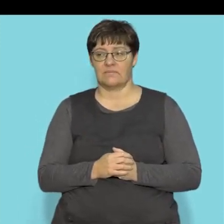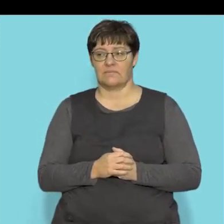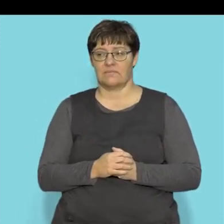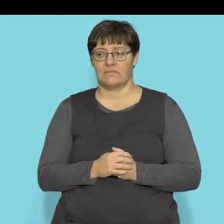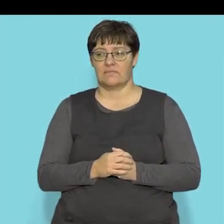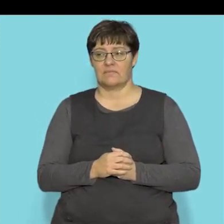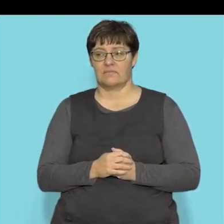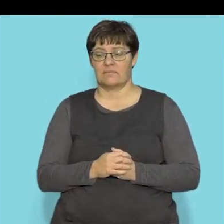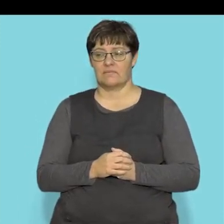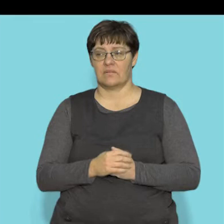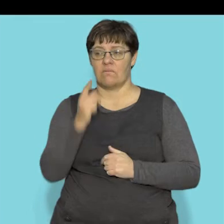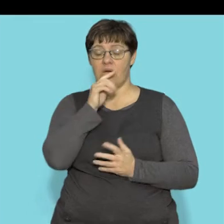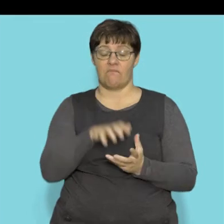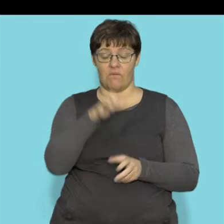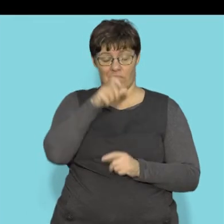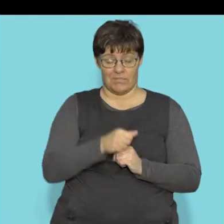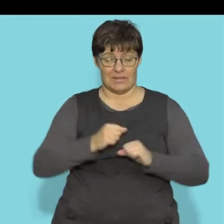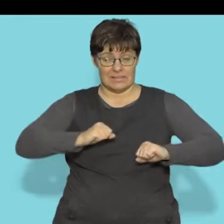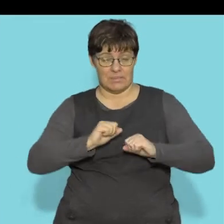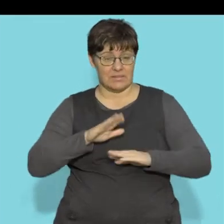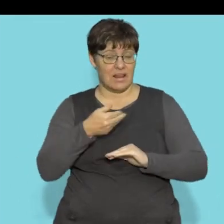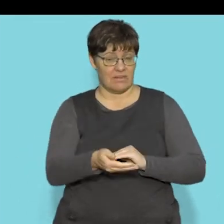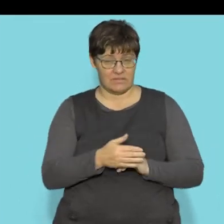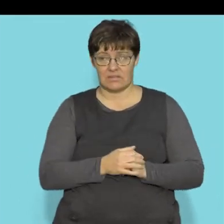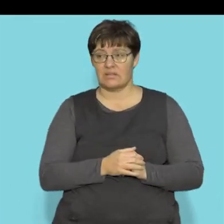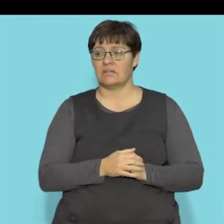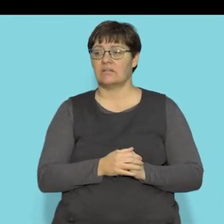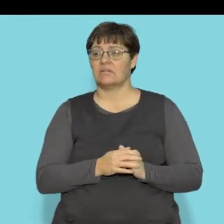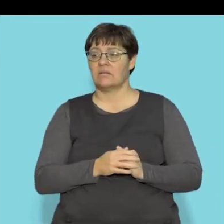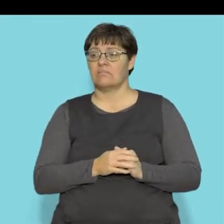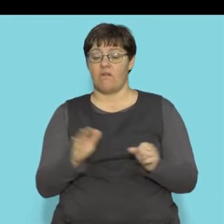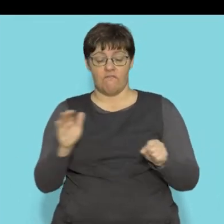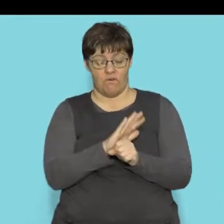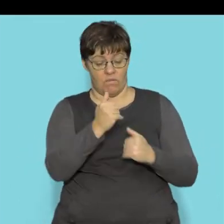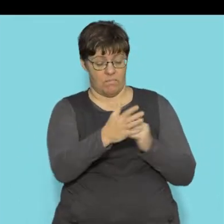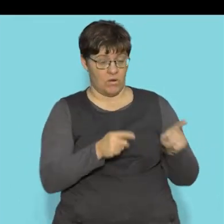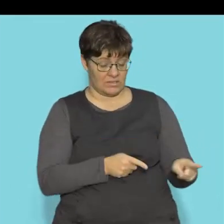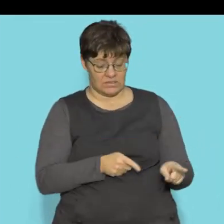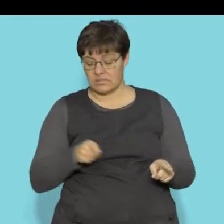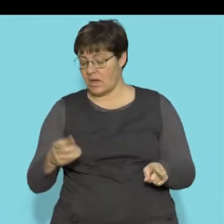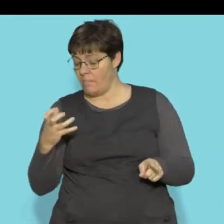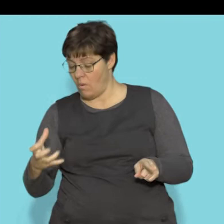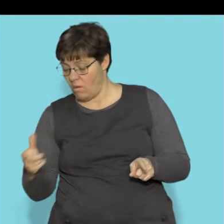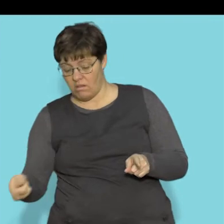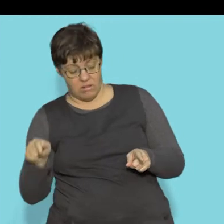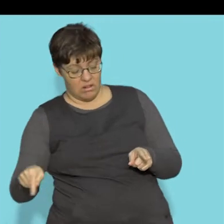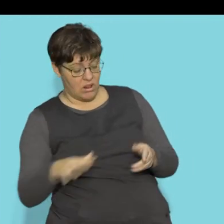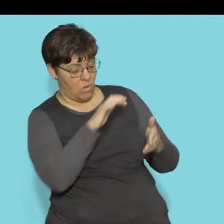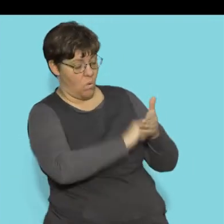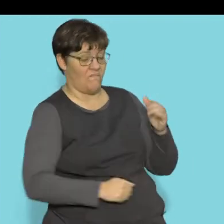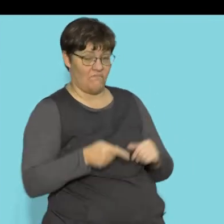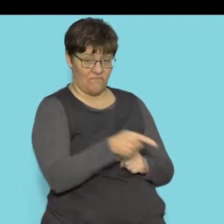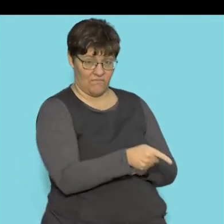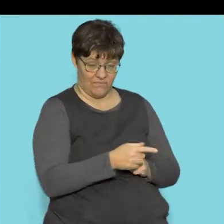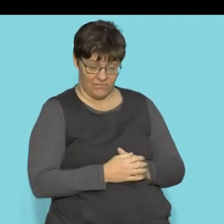Cool. So we know that the volume of the space left over will be the volume of the entire box, and then we're going to subtract